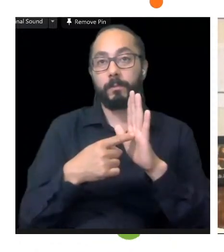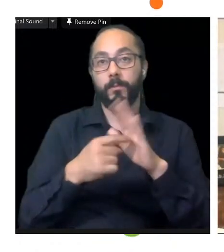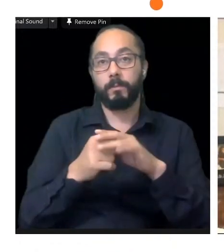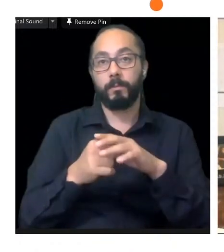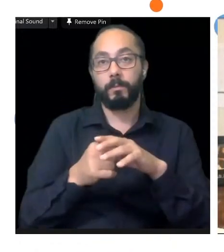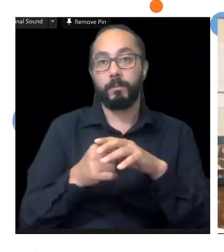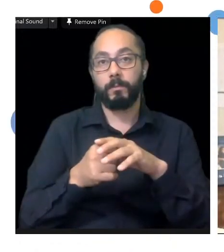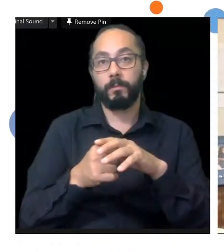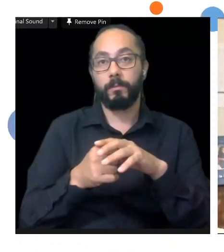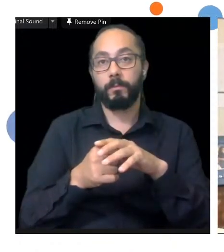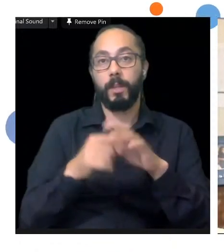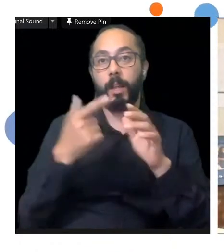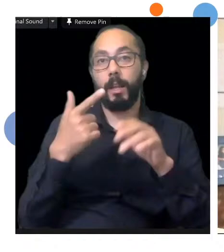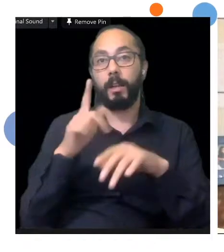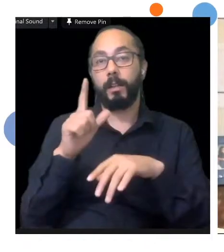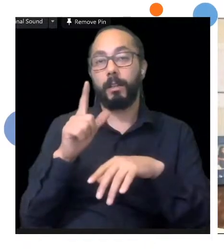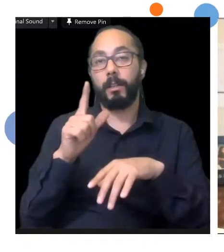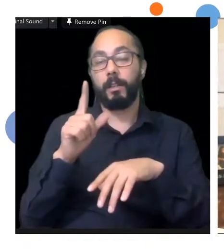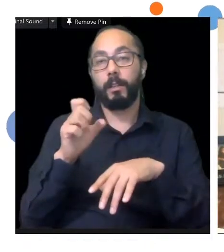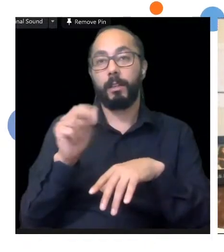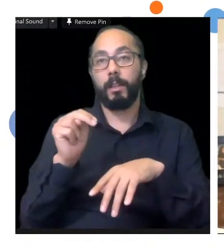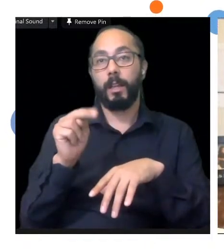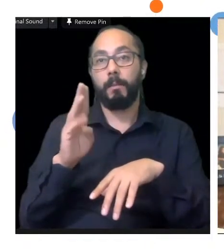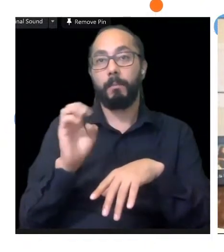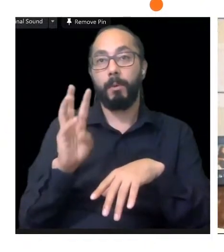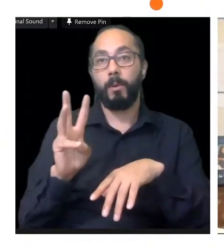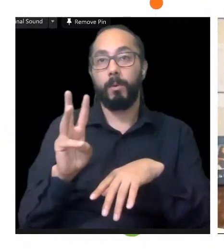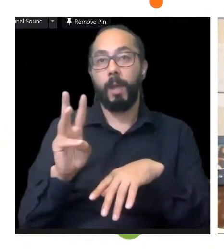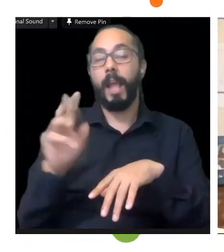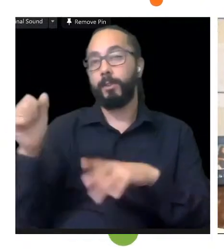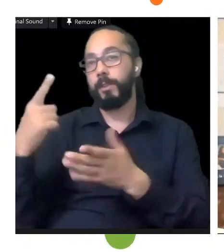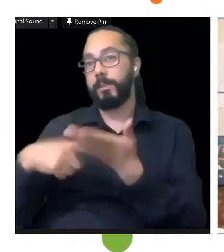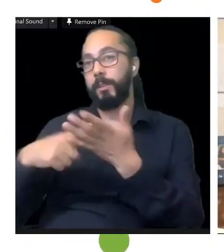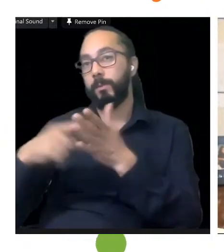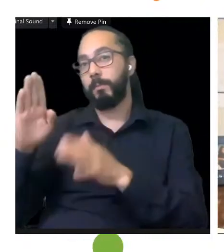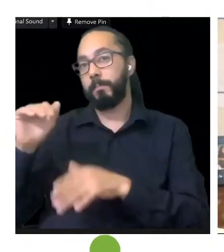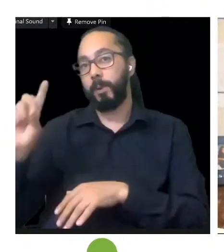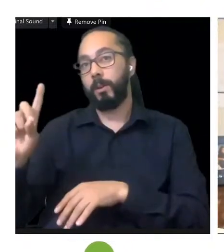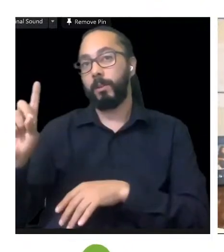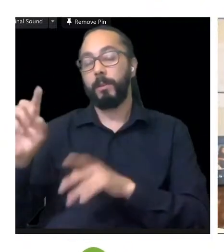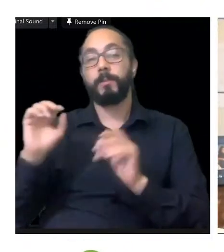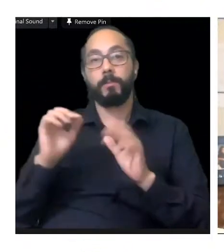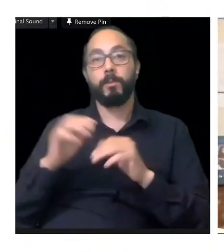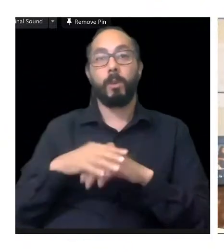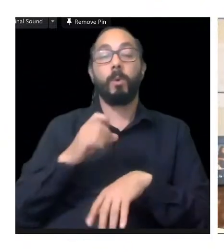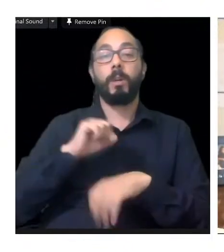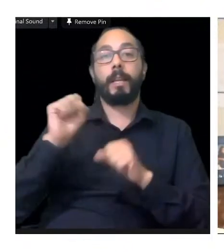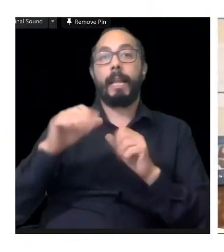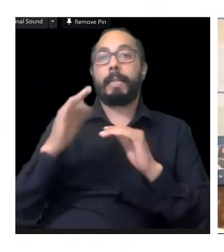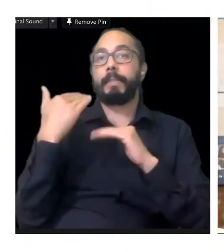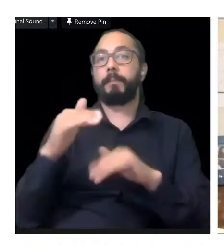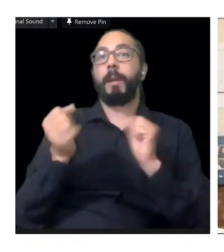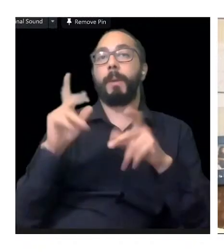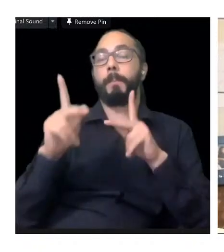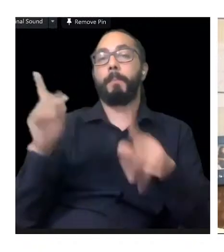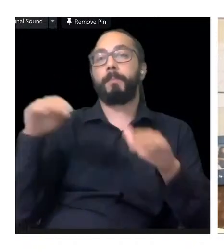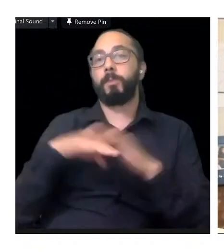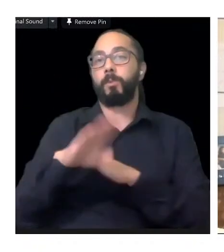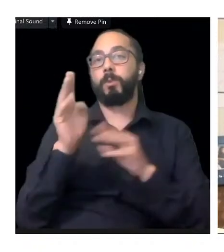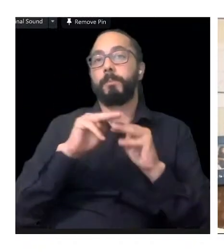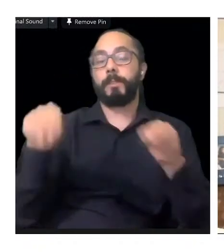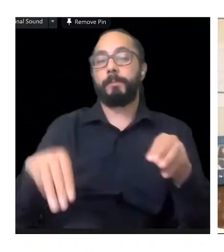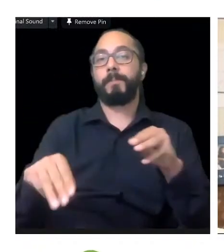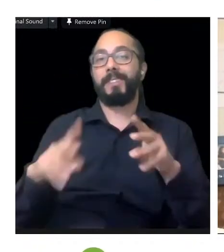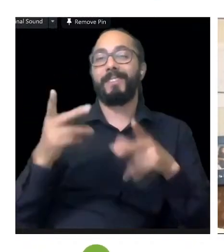about Bard, obviously, but like, for us, we can only have so many people come into our art museum just given physical distancing